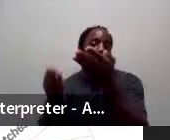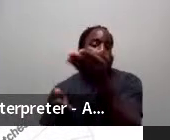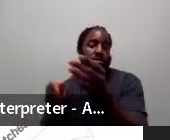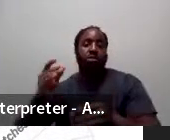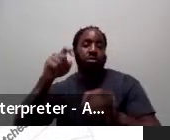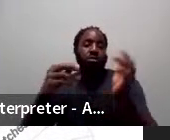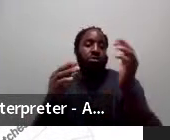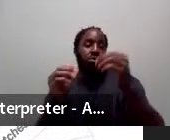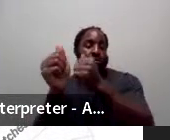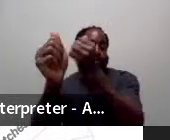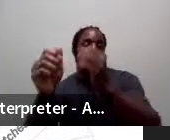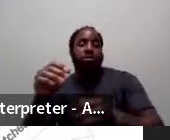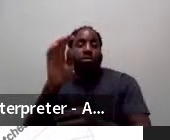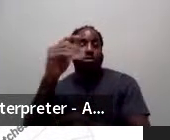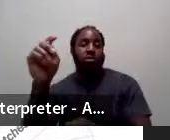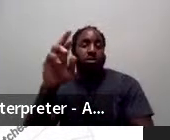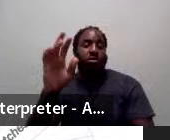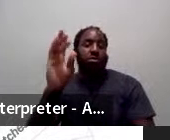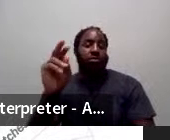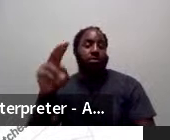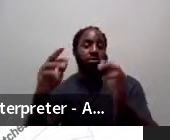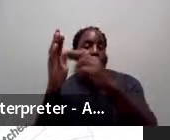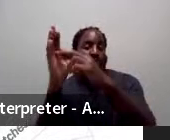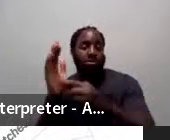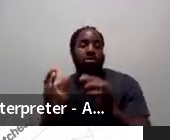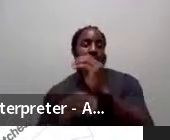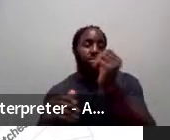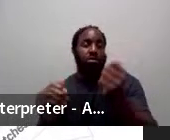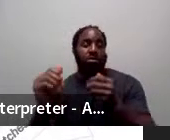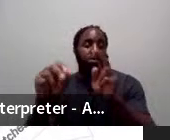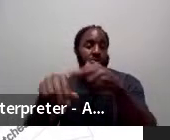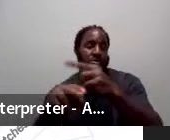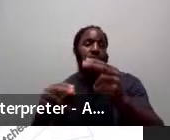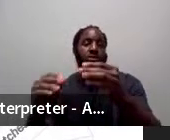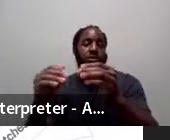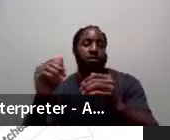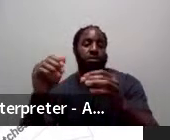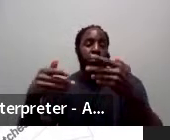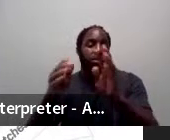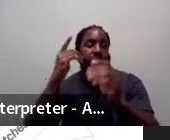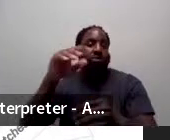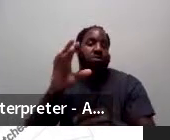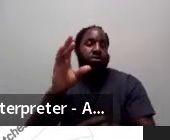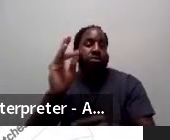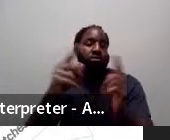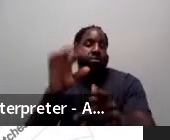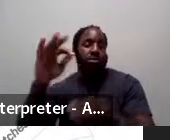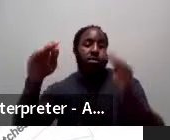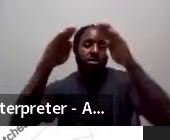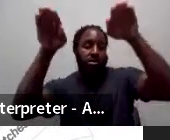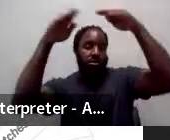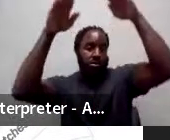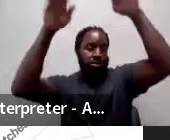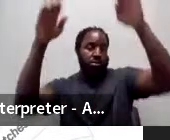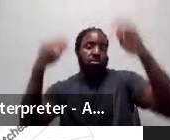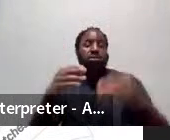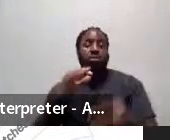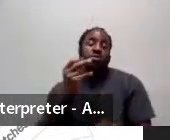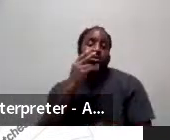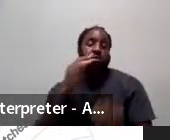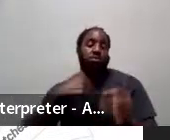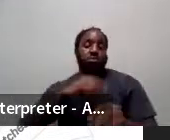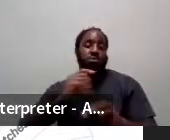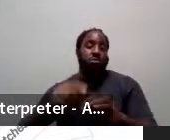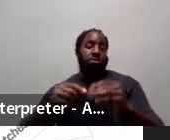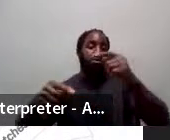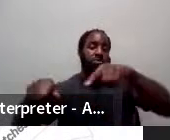with the R7-2 regulations, and that typically allows for 7 to 9 stories. So you can see we're stepping it down under the